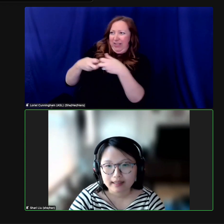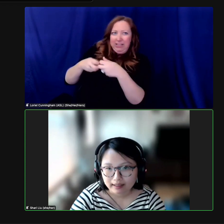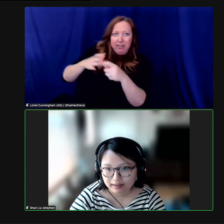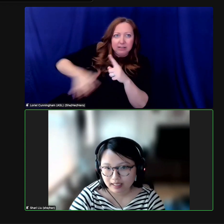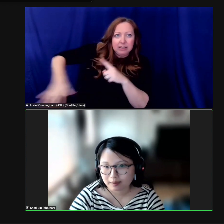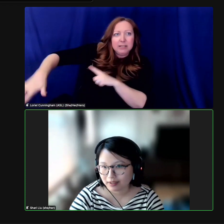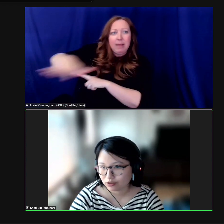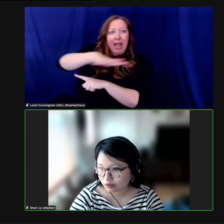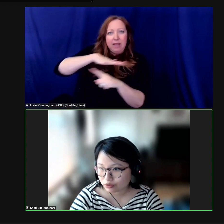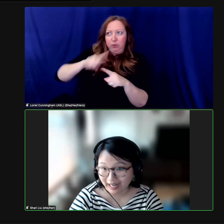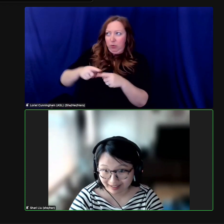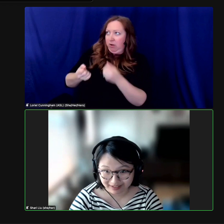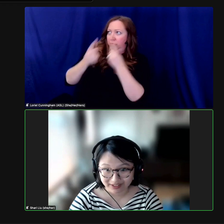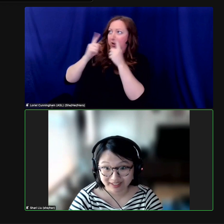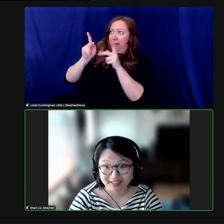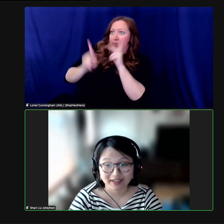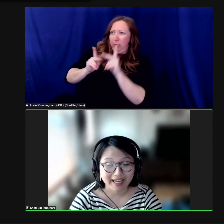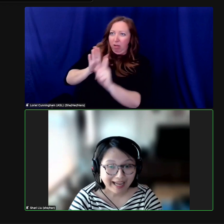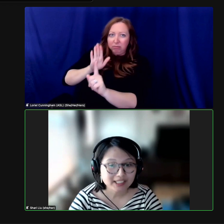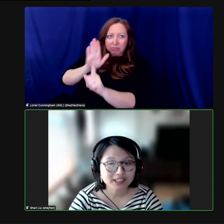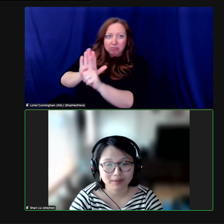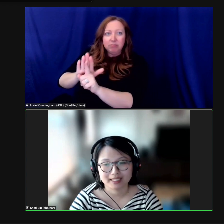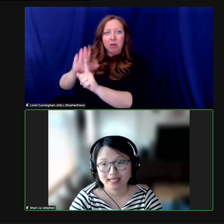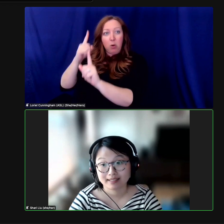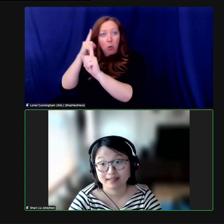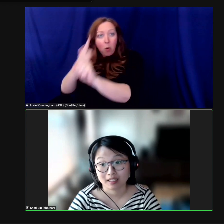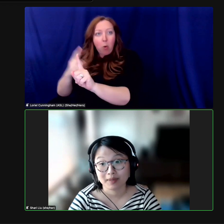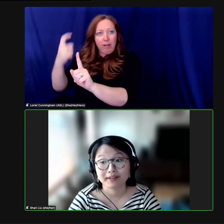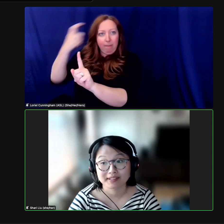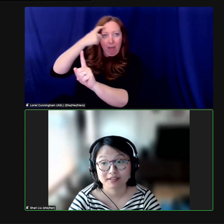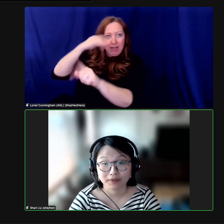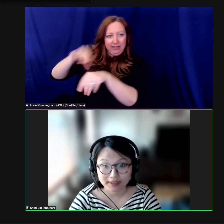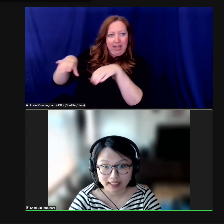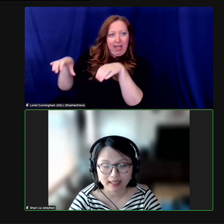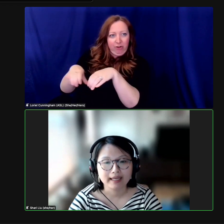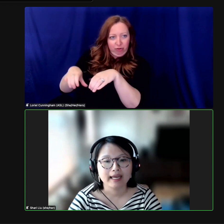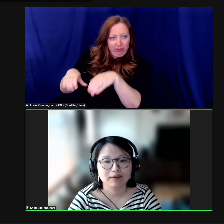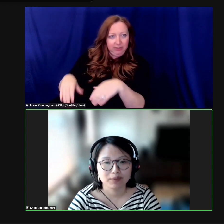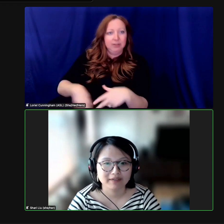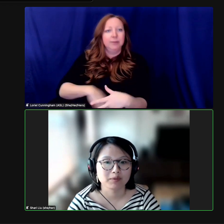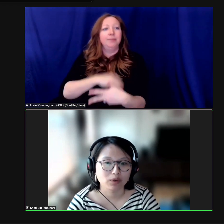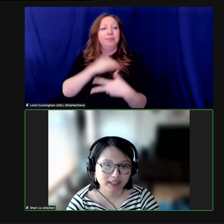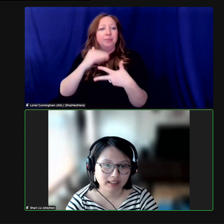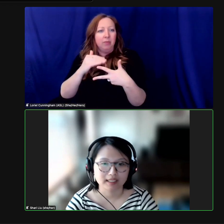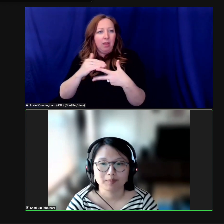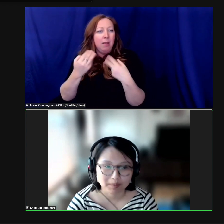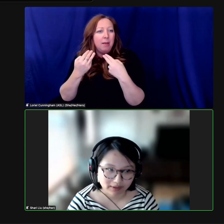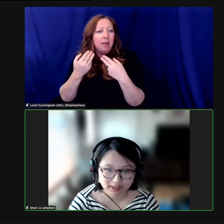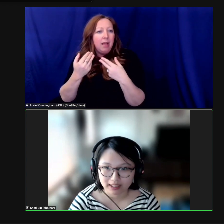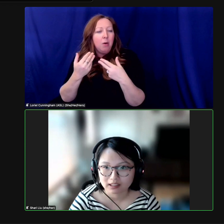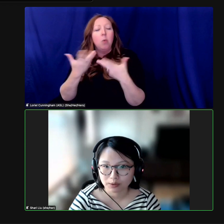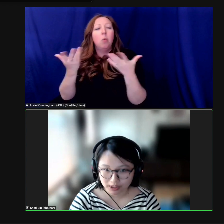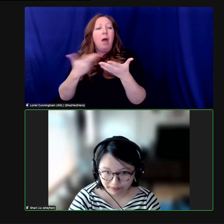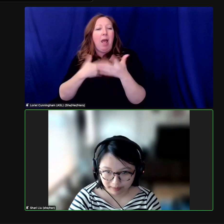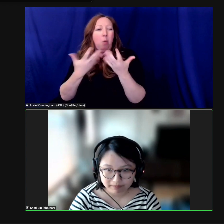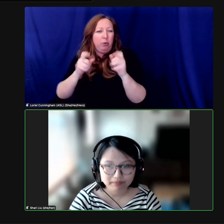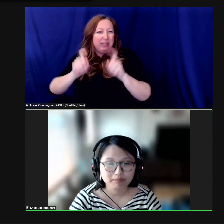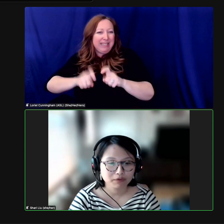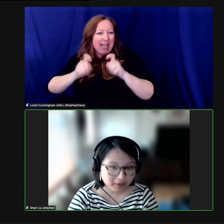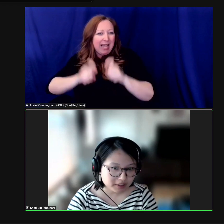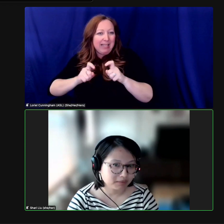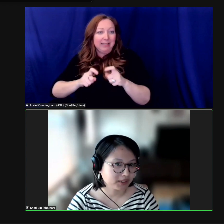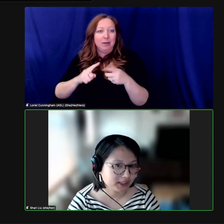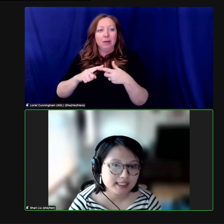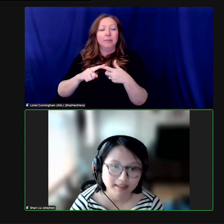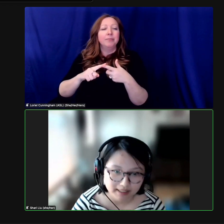actions. And then I'll talk about two challenges if I actually want to test this hypothesis fully and what I've been working on in my postdoc to achieve them.